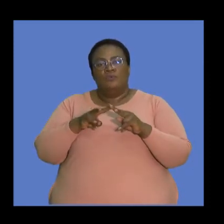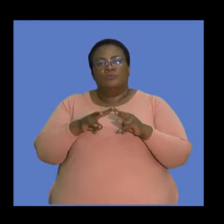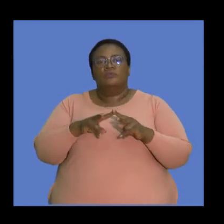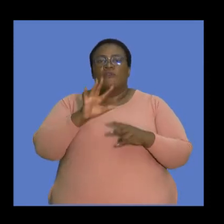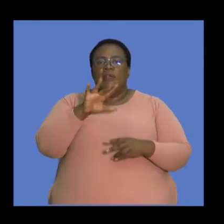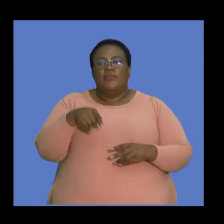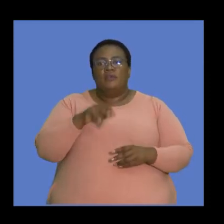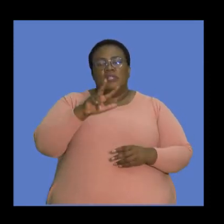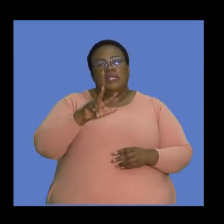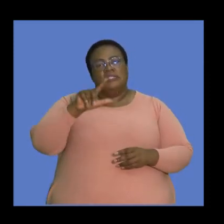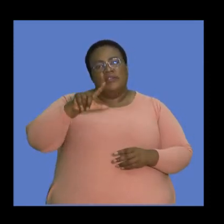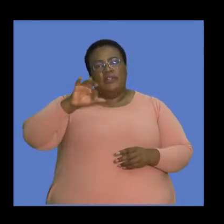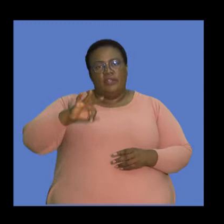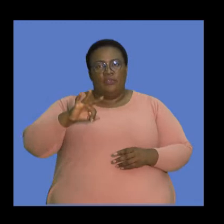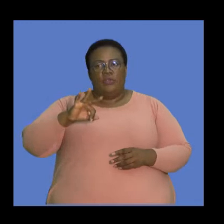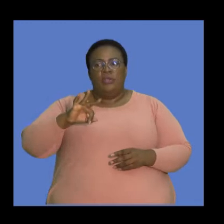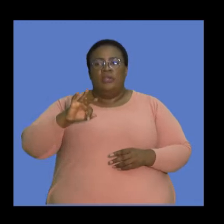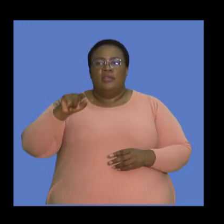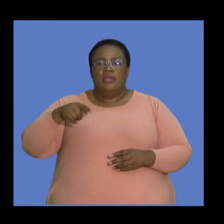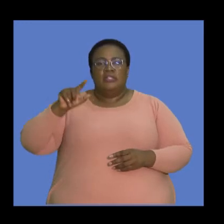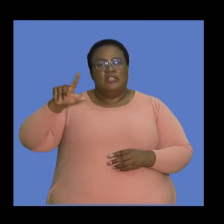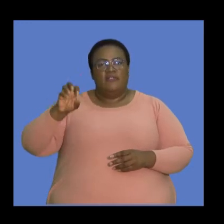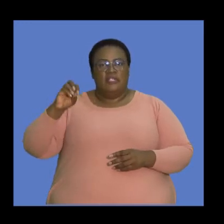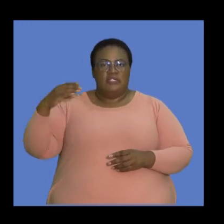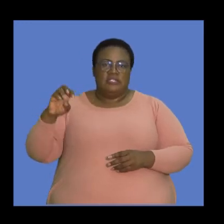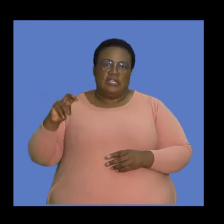fund value will then be